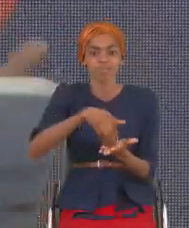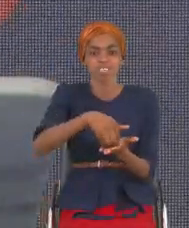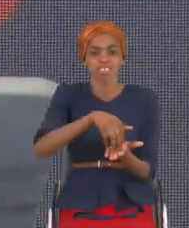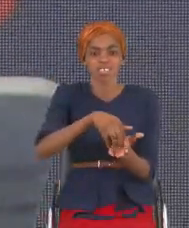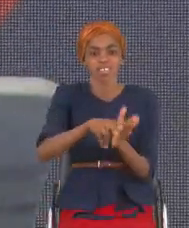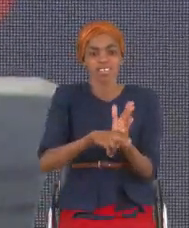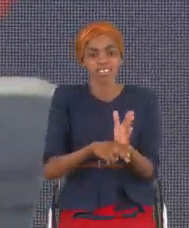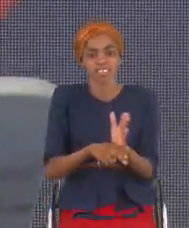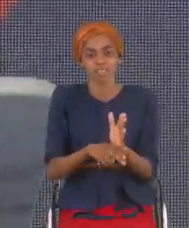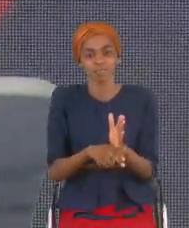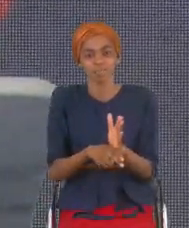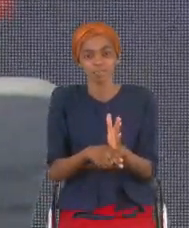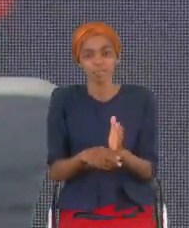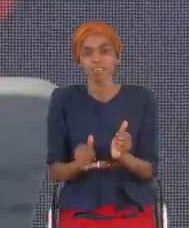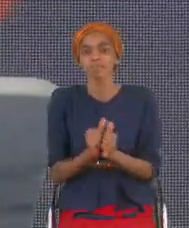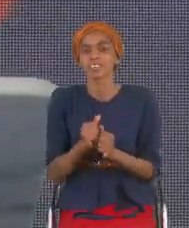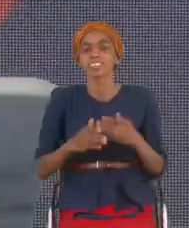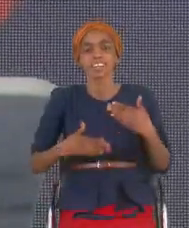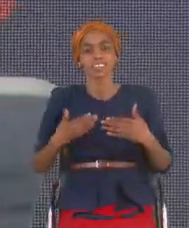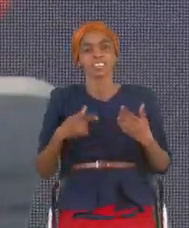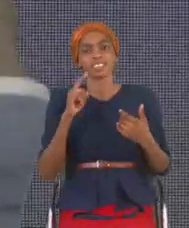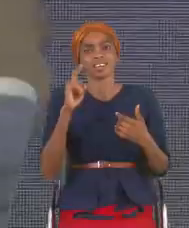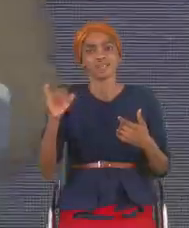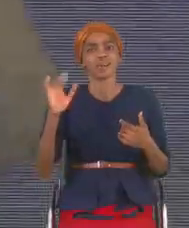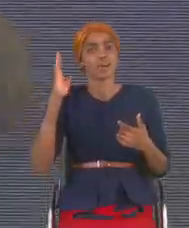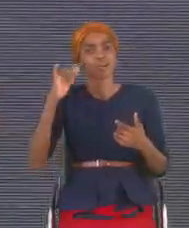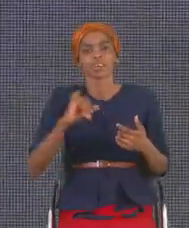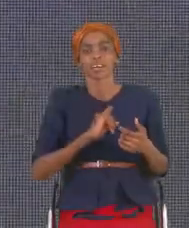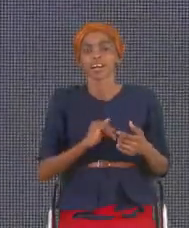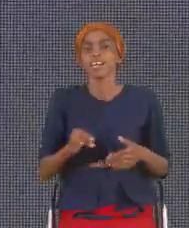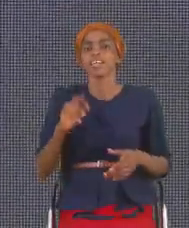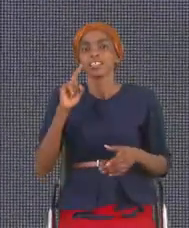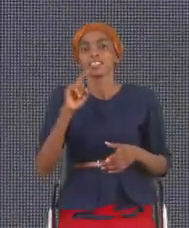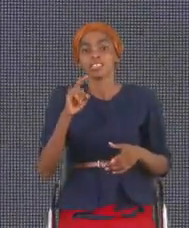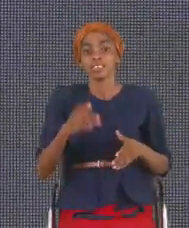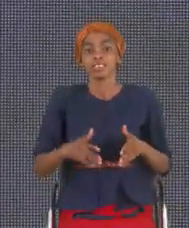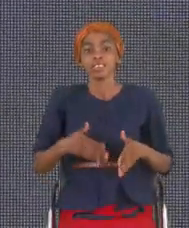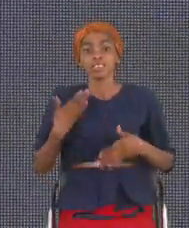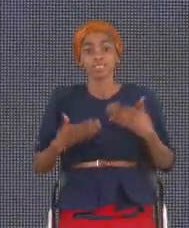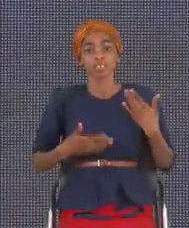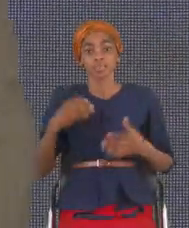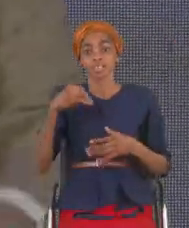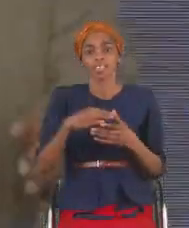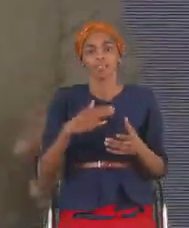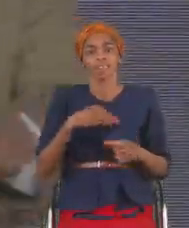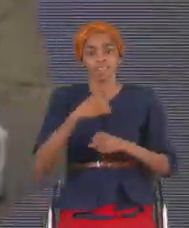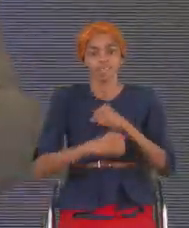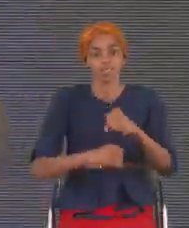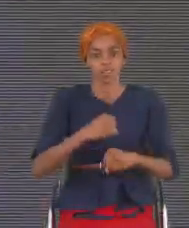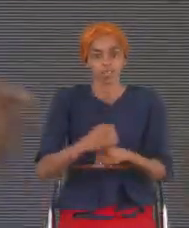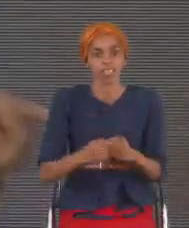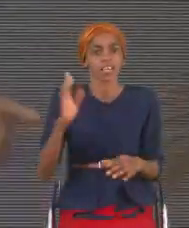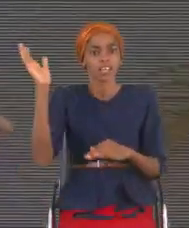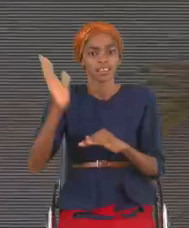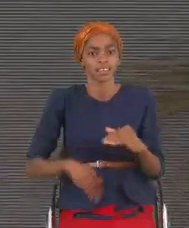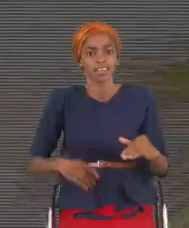most gladly therefore when i rather glory in my infirmities that the